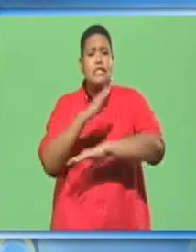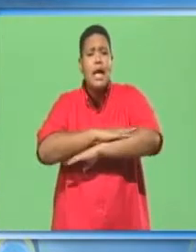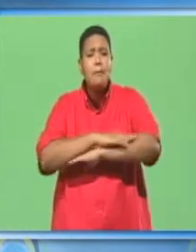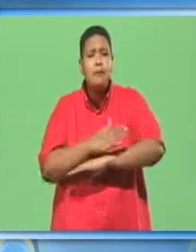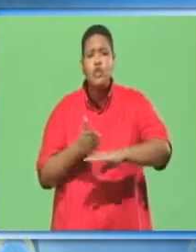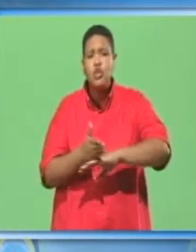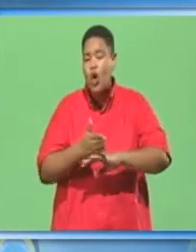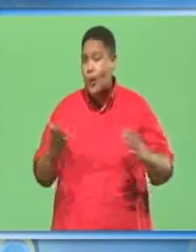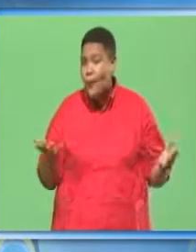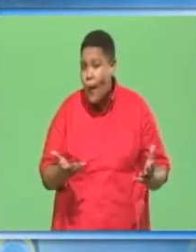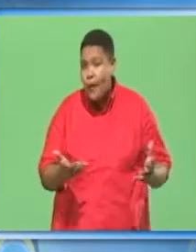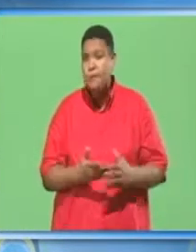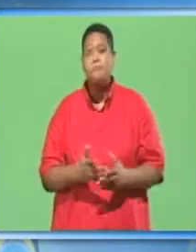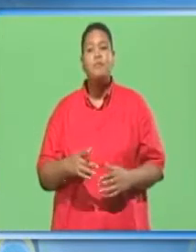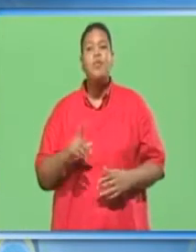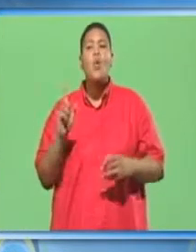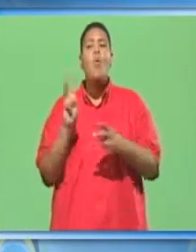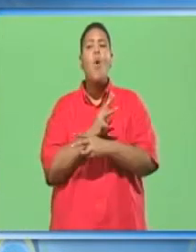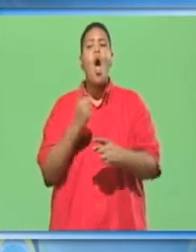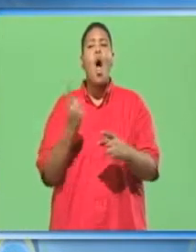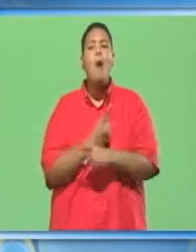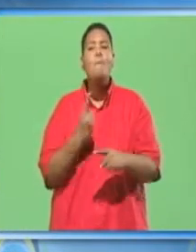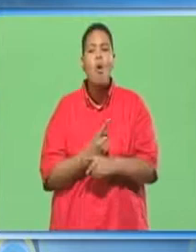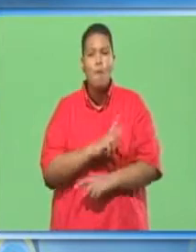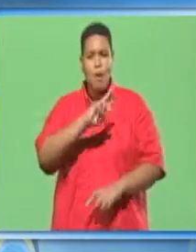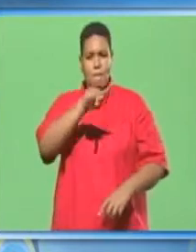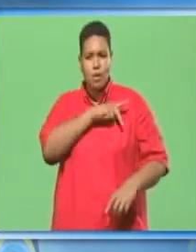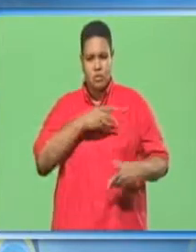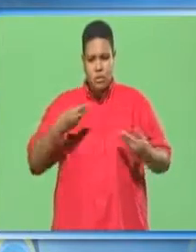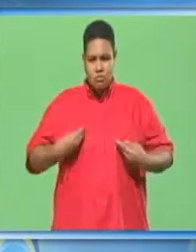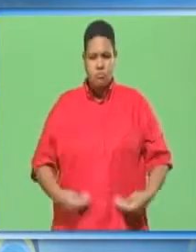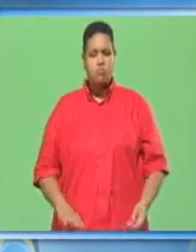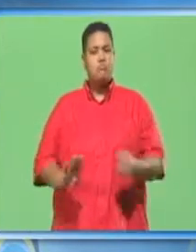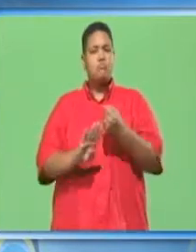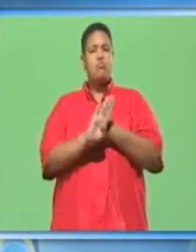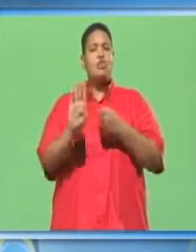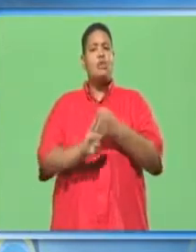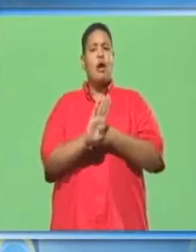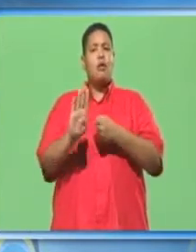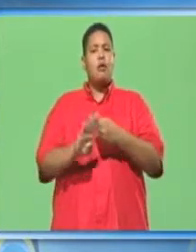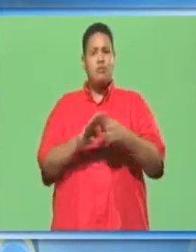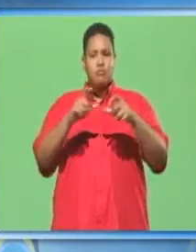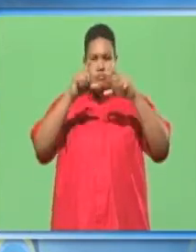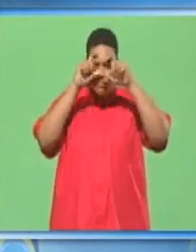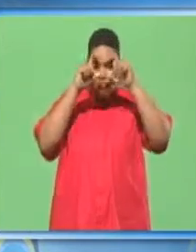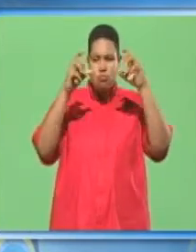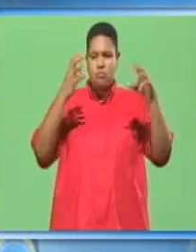saw. Wear appropriate personal protective clothing and safety gear.